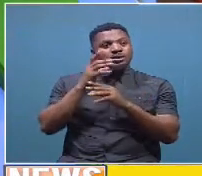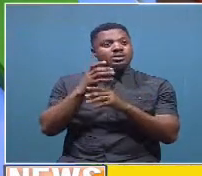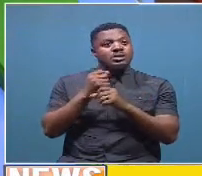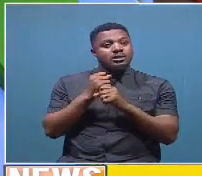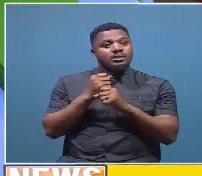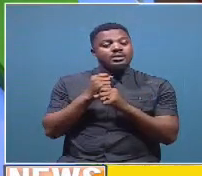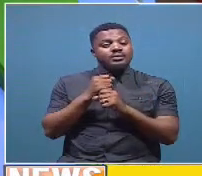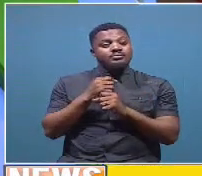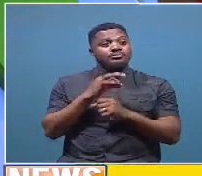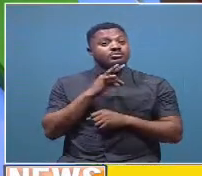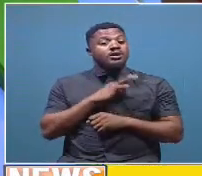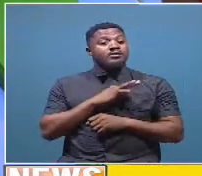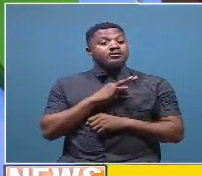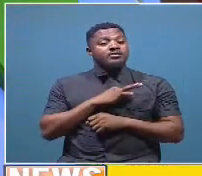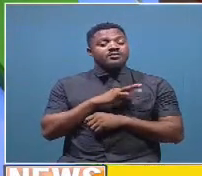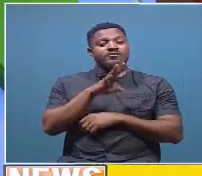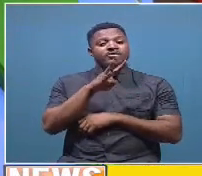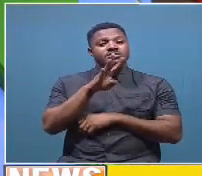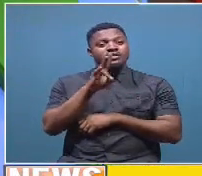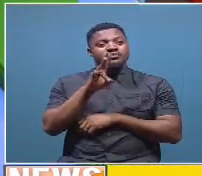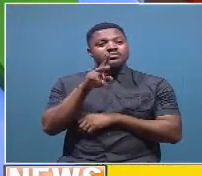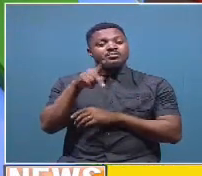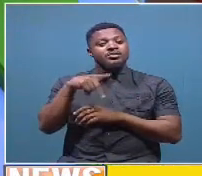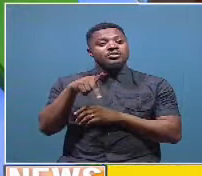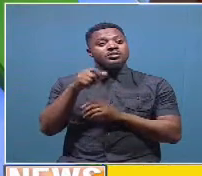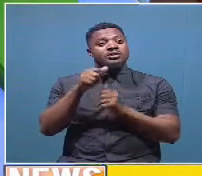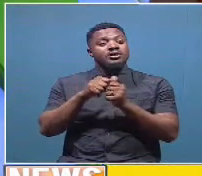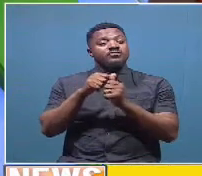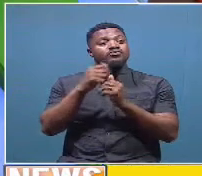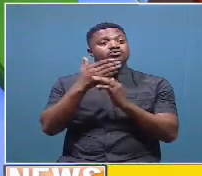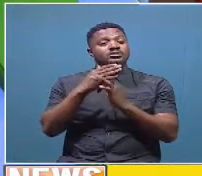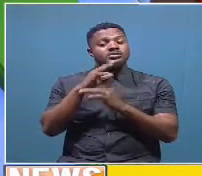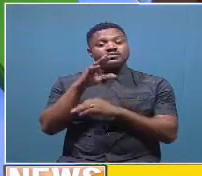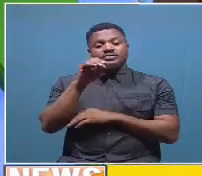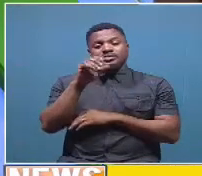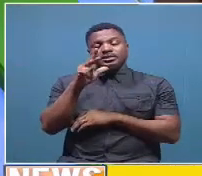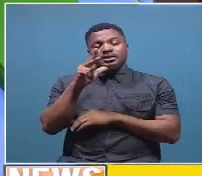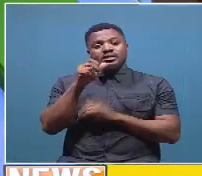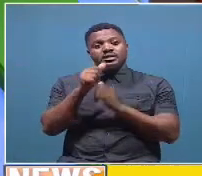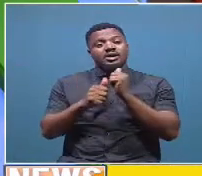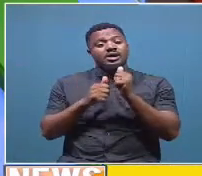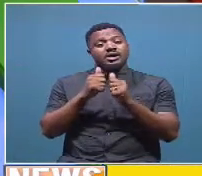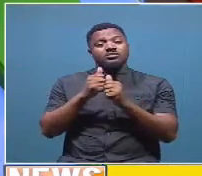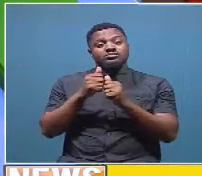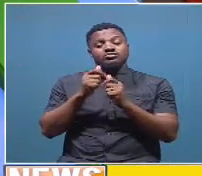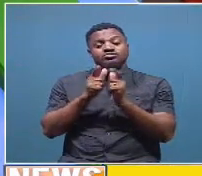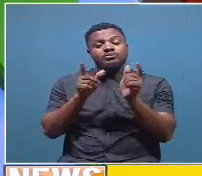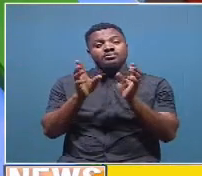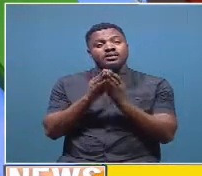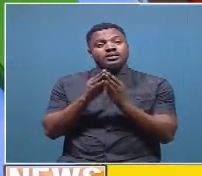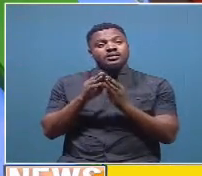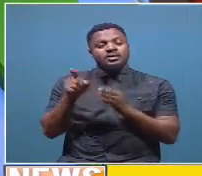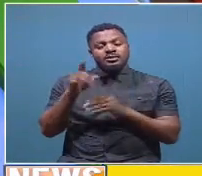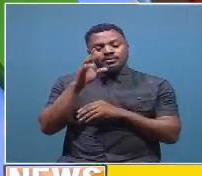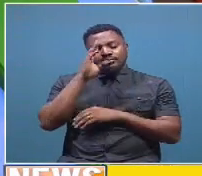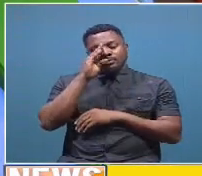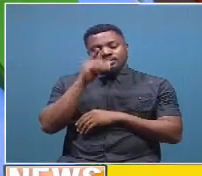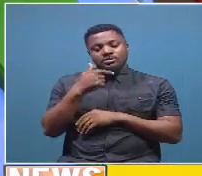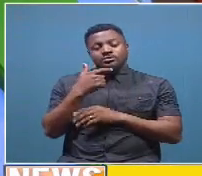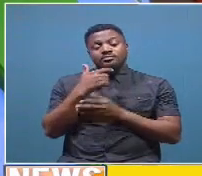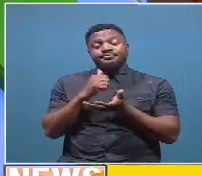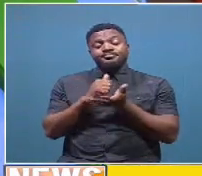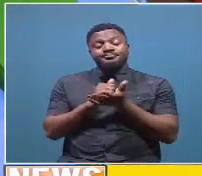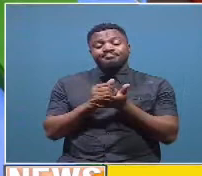a dividend of 47 pesos per share. At the 53rd annual general meeting in Accra, the board chair, Mr.